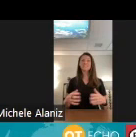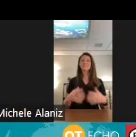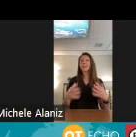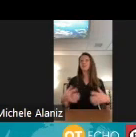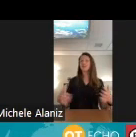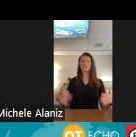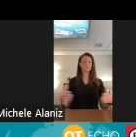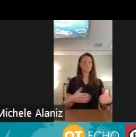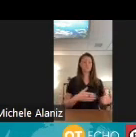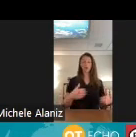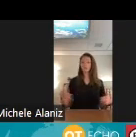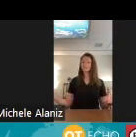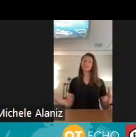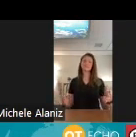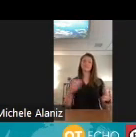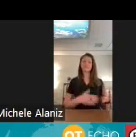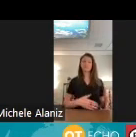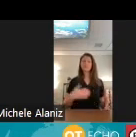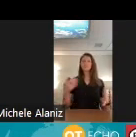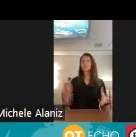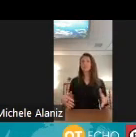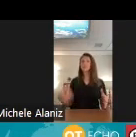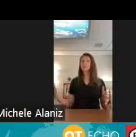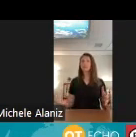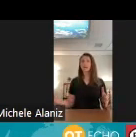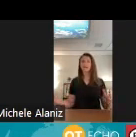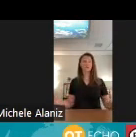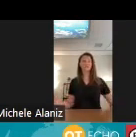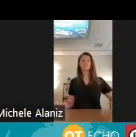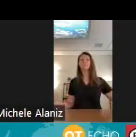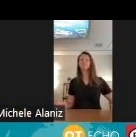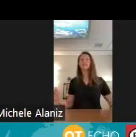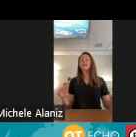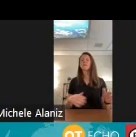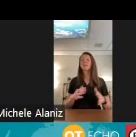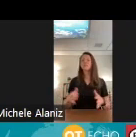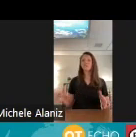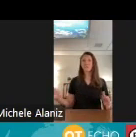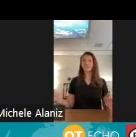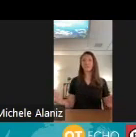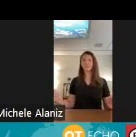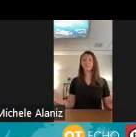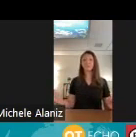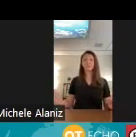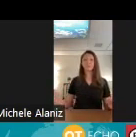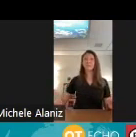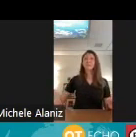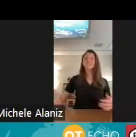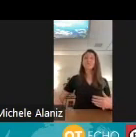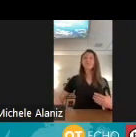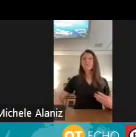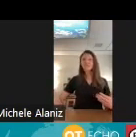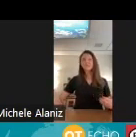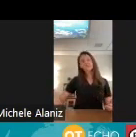watch to see how they're able to do all of these skills: inhibition, working memory, cognitive flexibility, and we're able to rate them on those things.